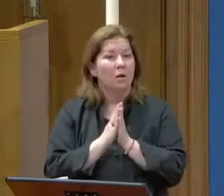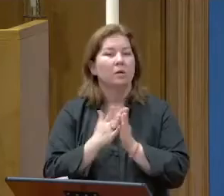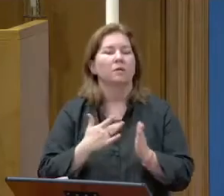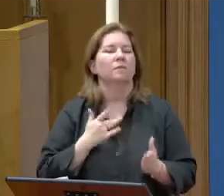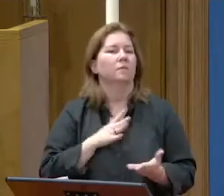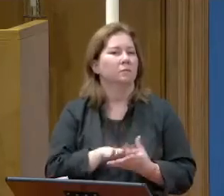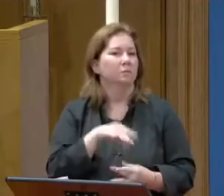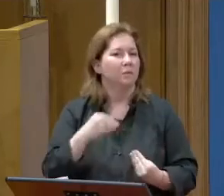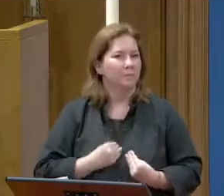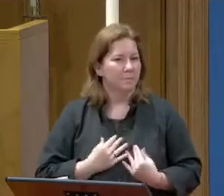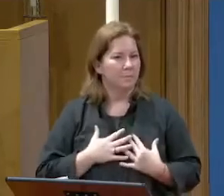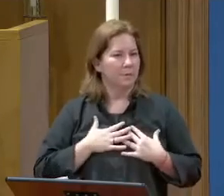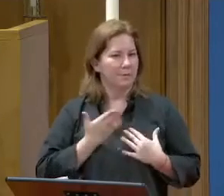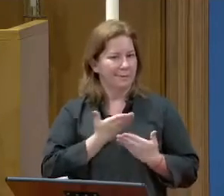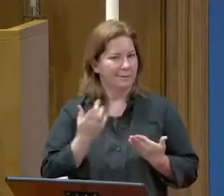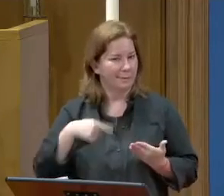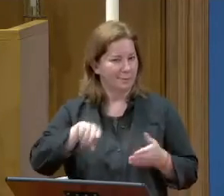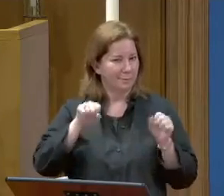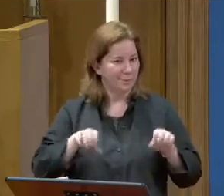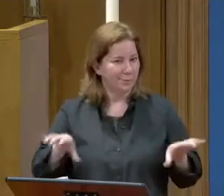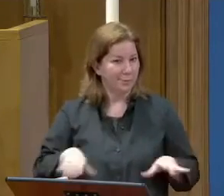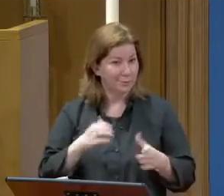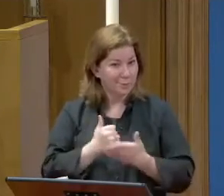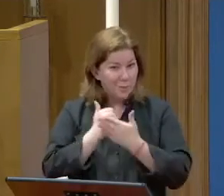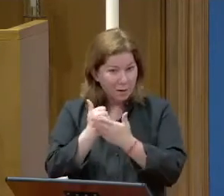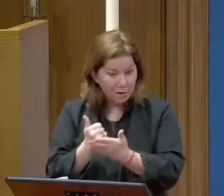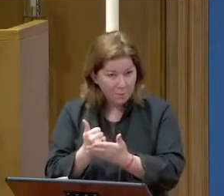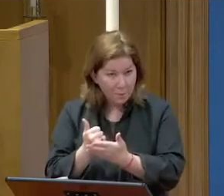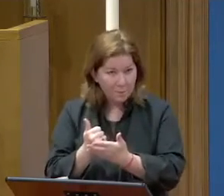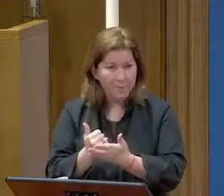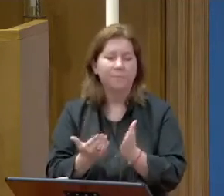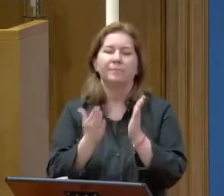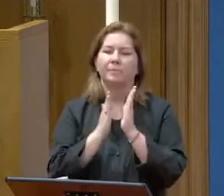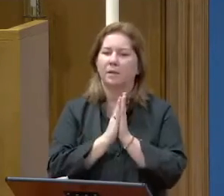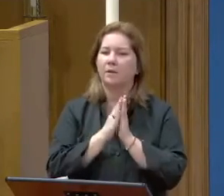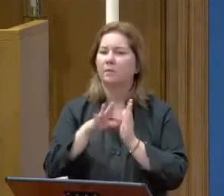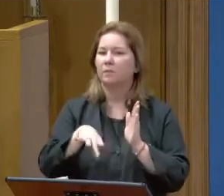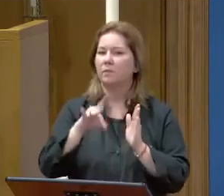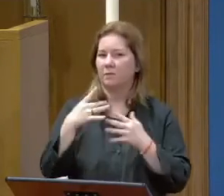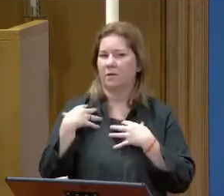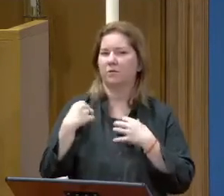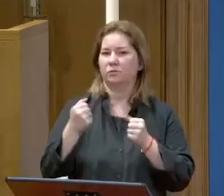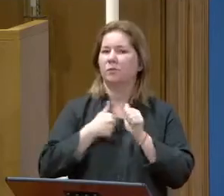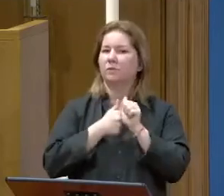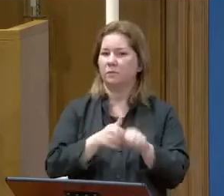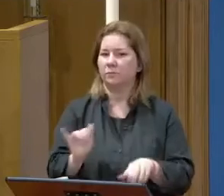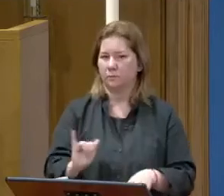Spirit of things that you can do to help, I pray that you find the strength to do those